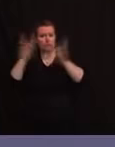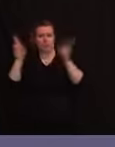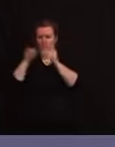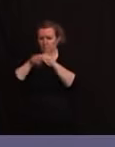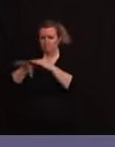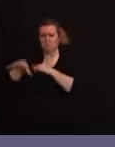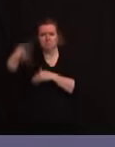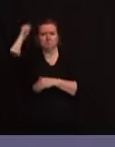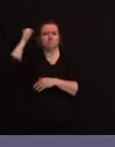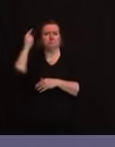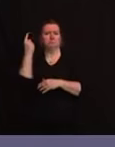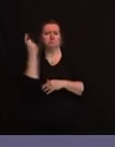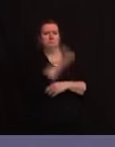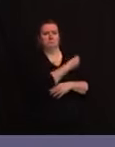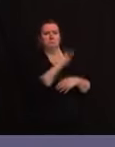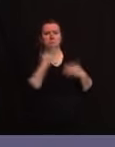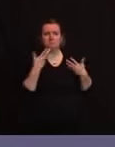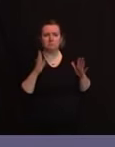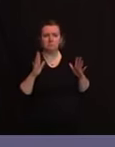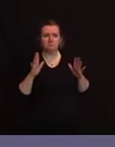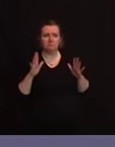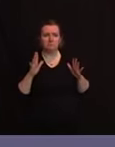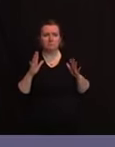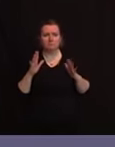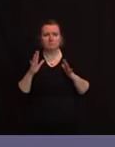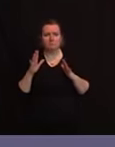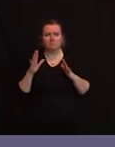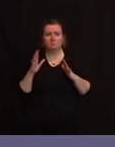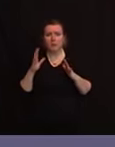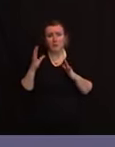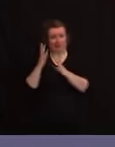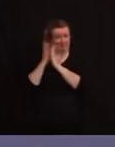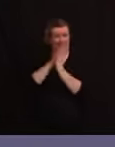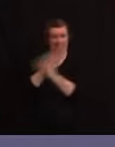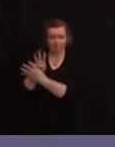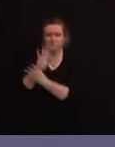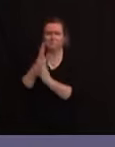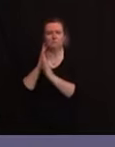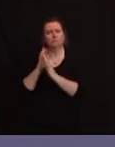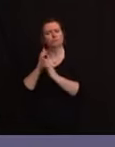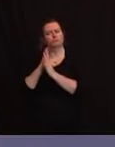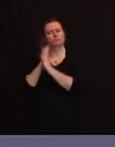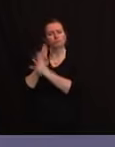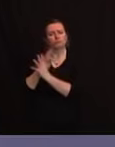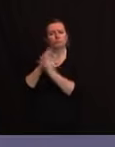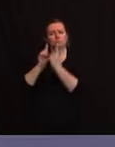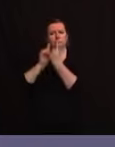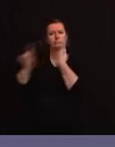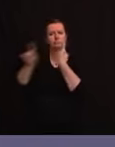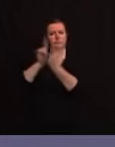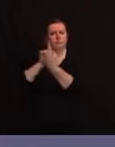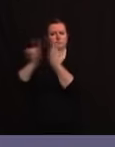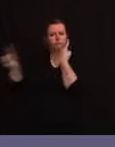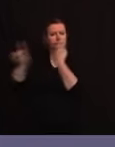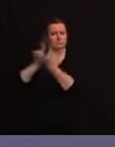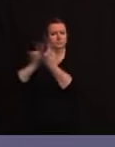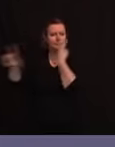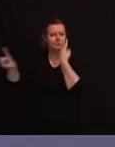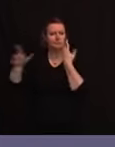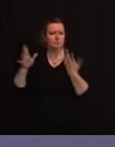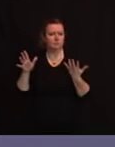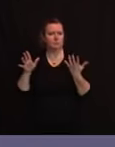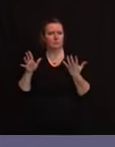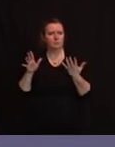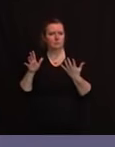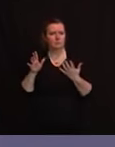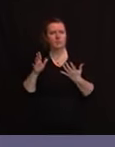limiting the amount of people inside the supermarket. Great. We heard too many over here, and so we decided to get more explicit. And